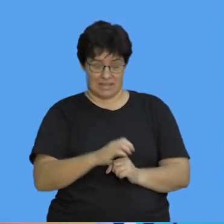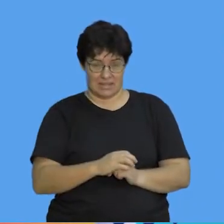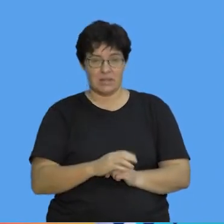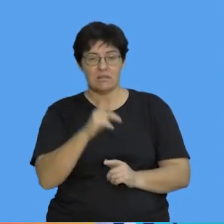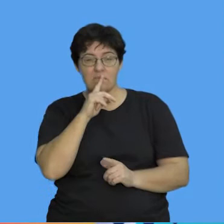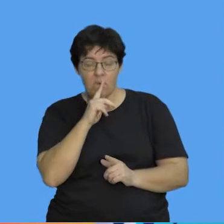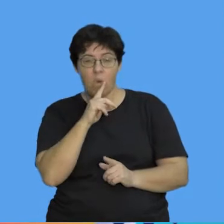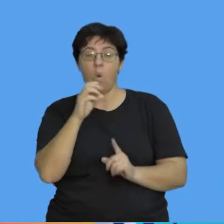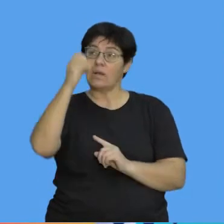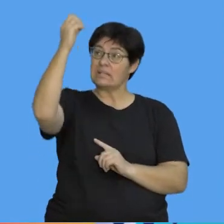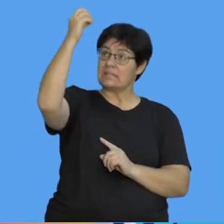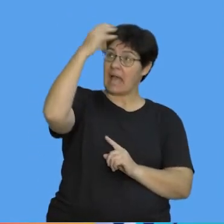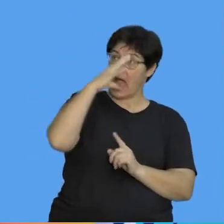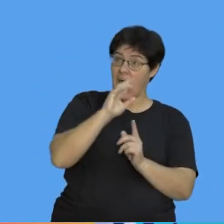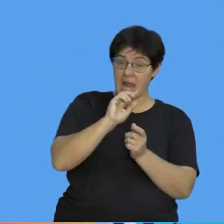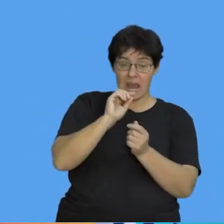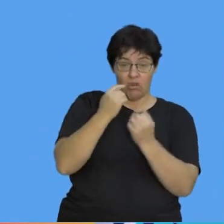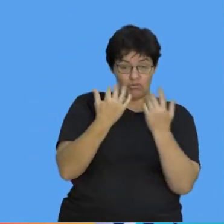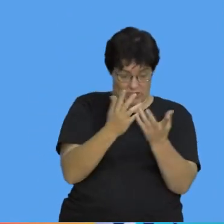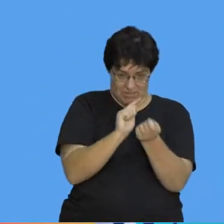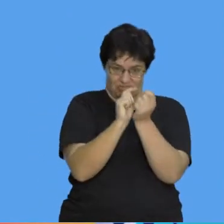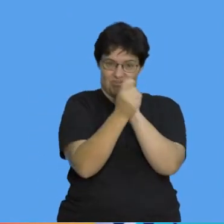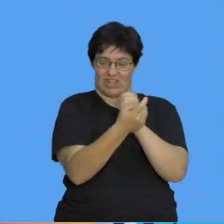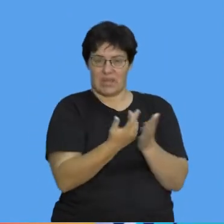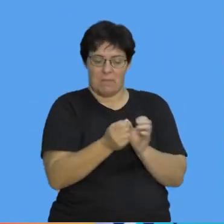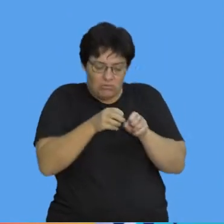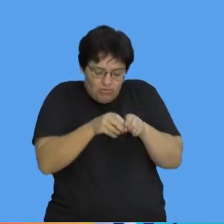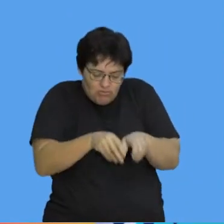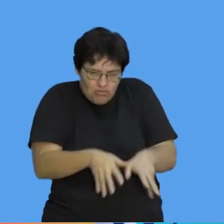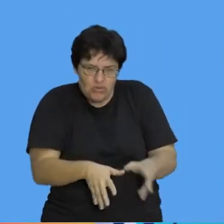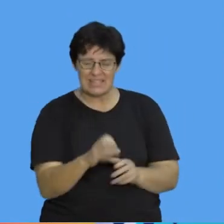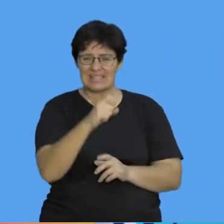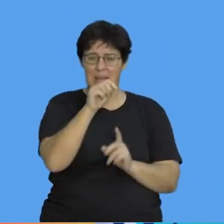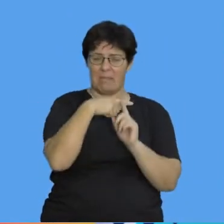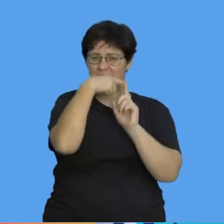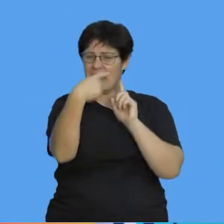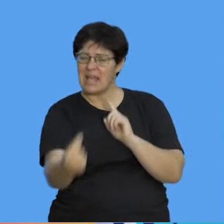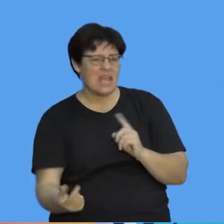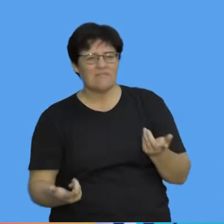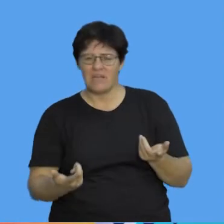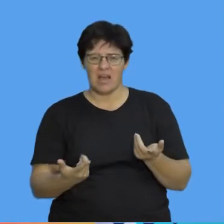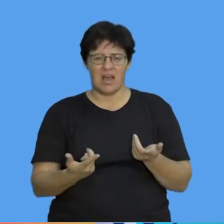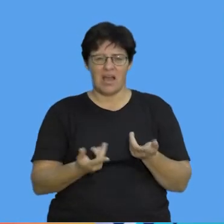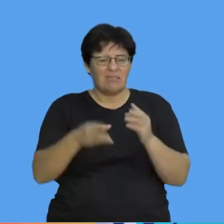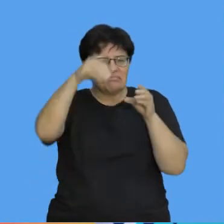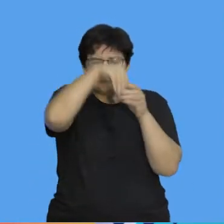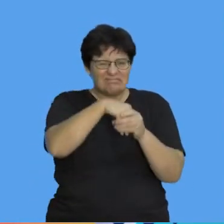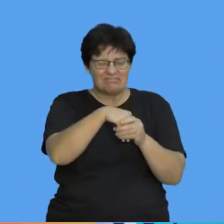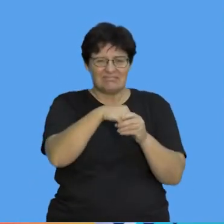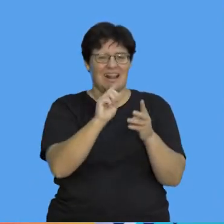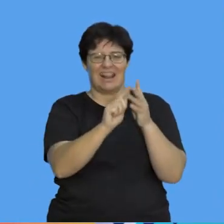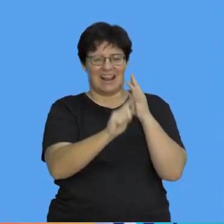could photosynthesize, but they didn't have the roots, the stems, the leaves, the kind of tissues and